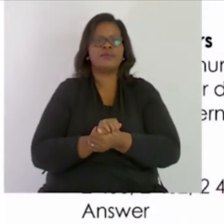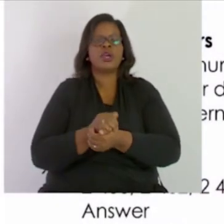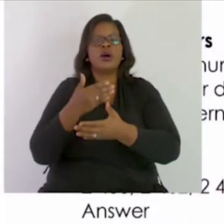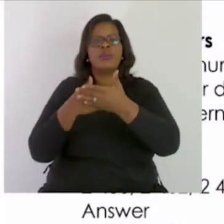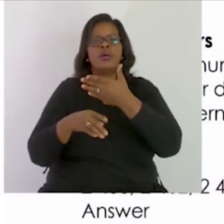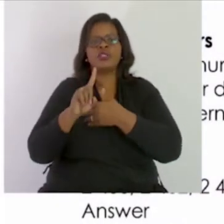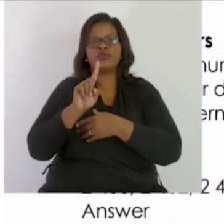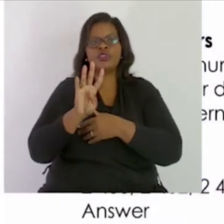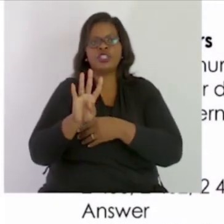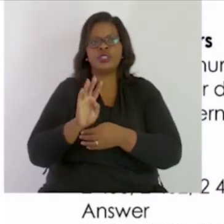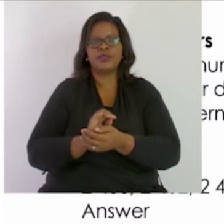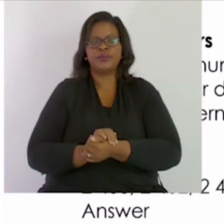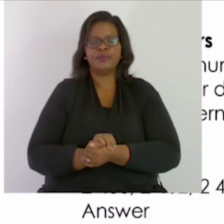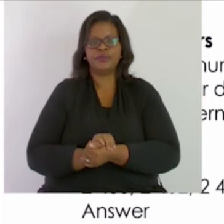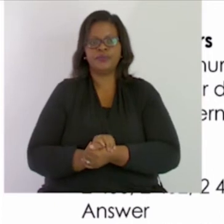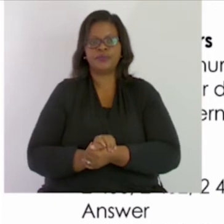14.